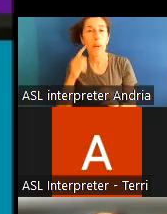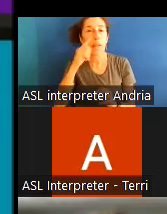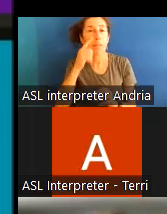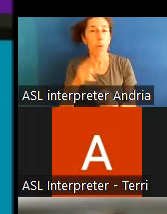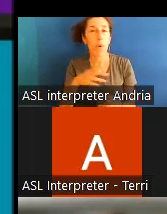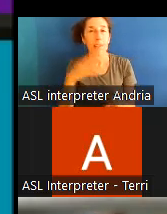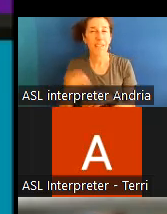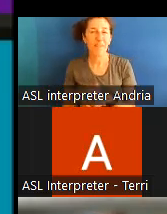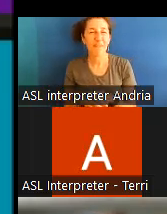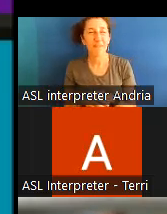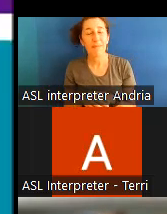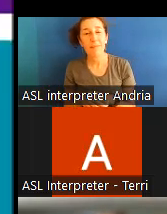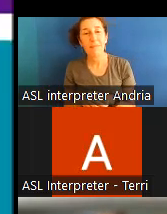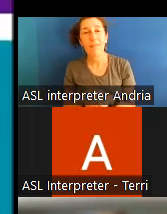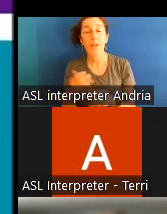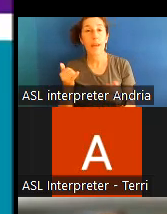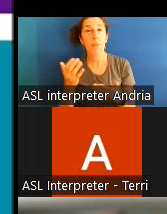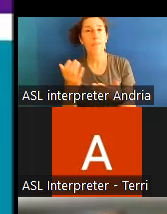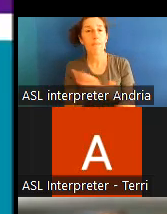Okay, so we're going to go on with best practices.